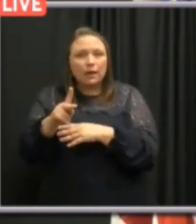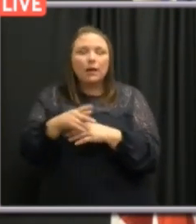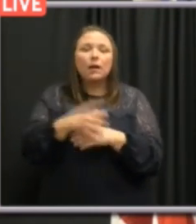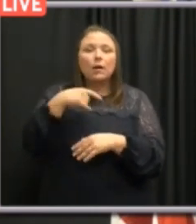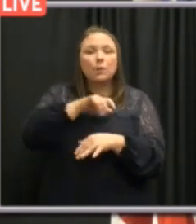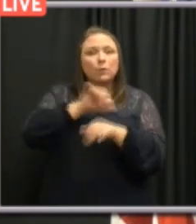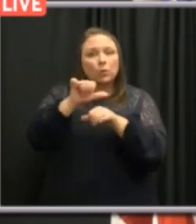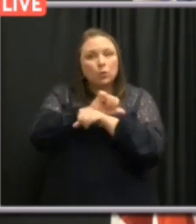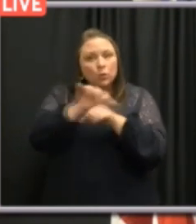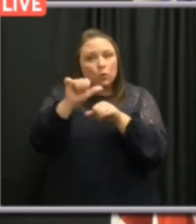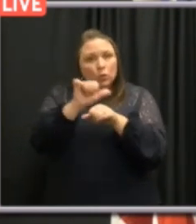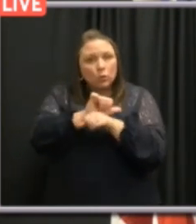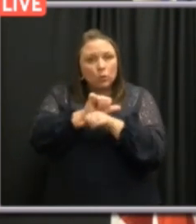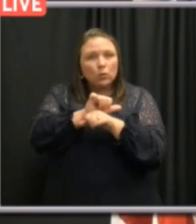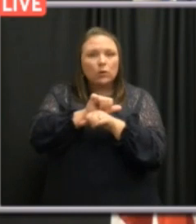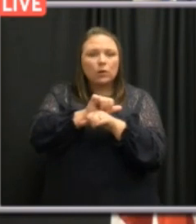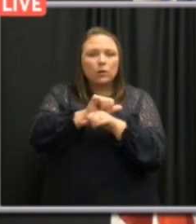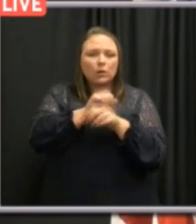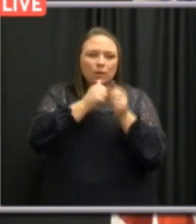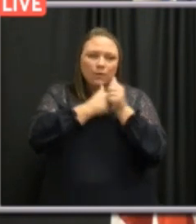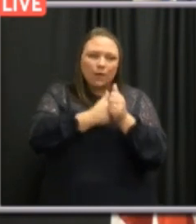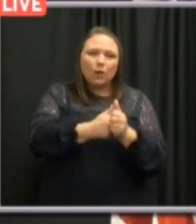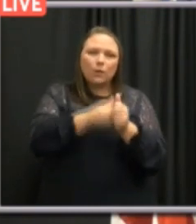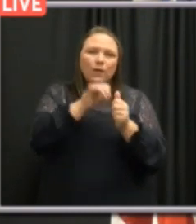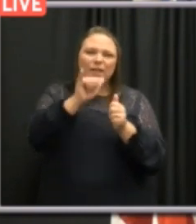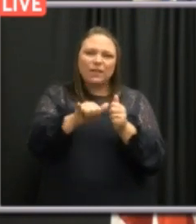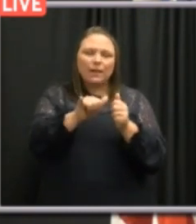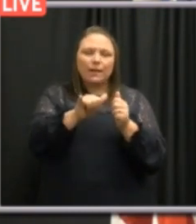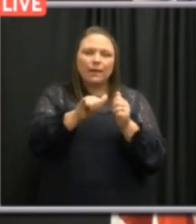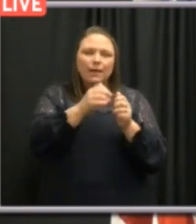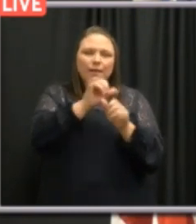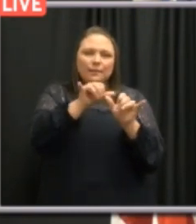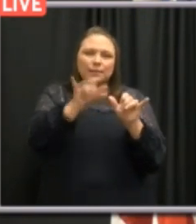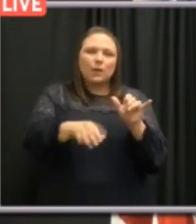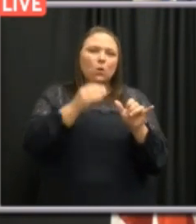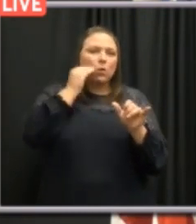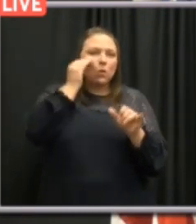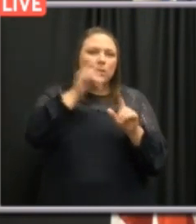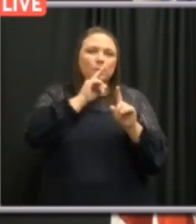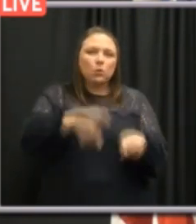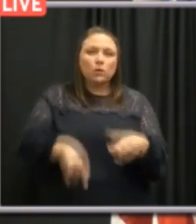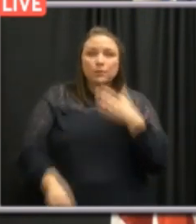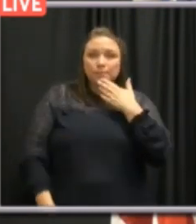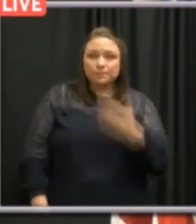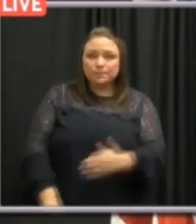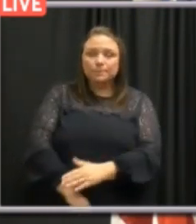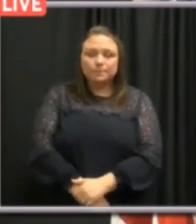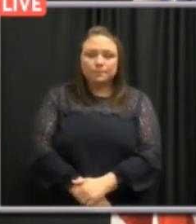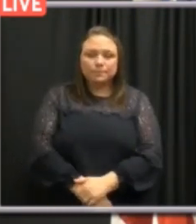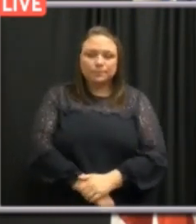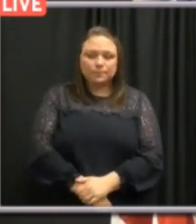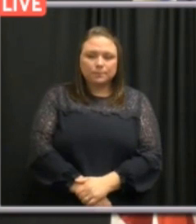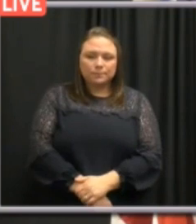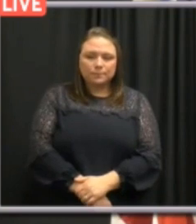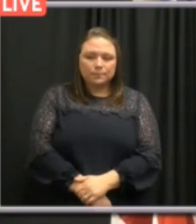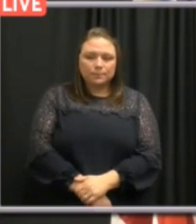the guidelines of the interpretation of the Safer at Home order as it's written. So thank you.